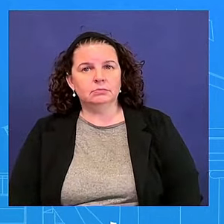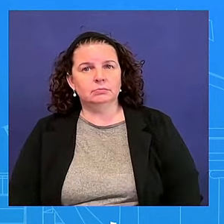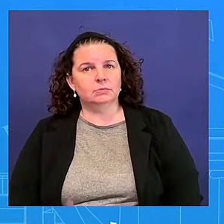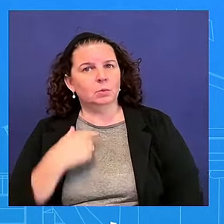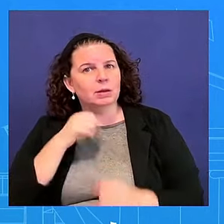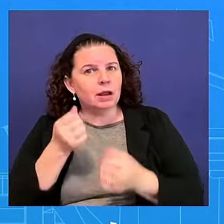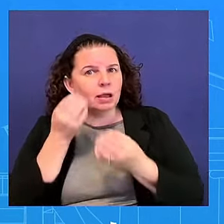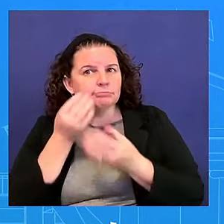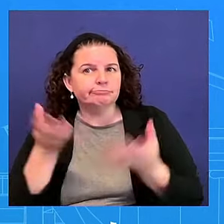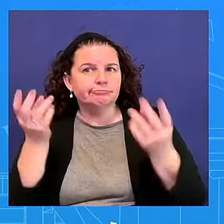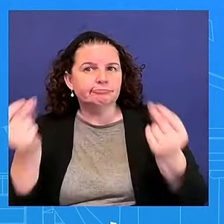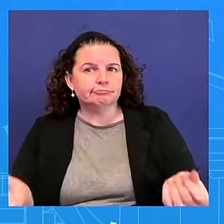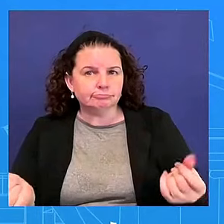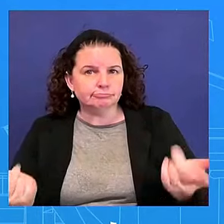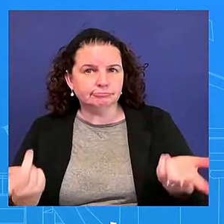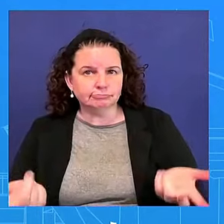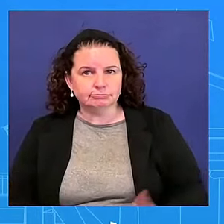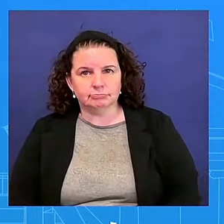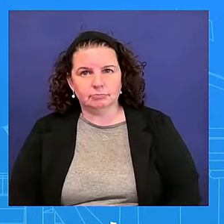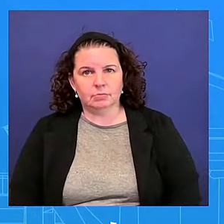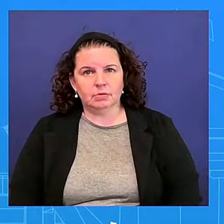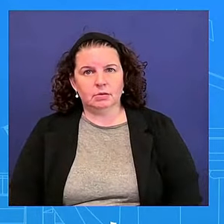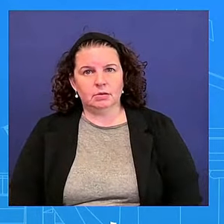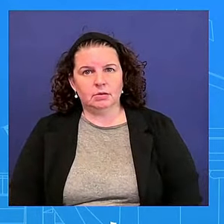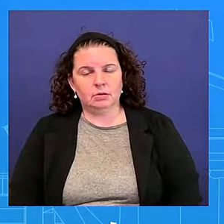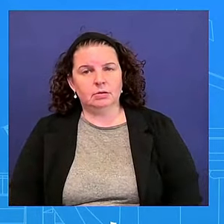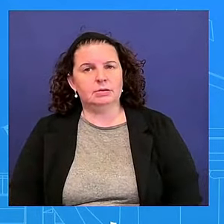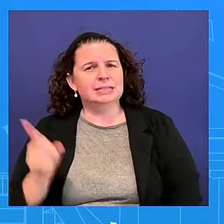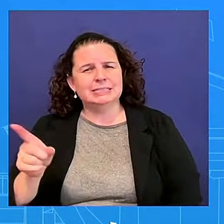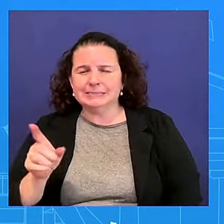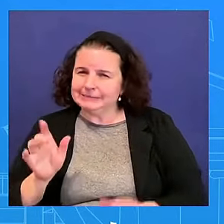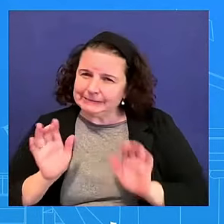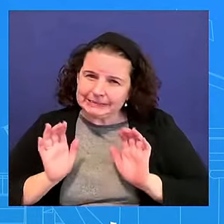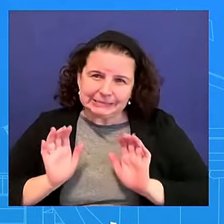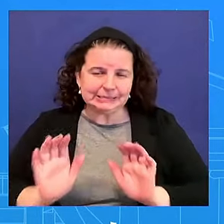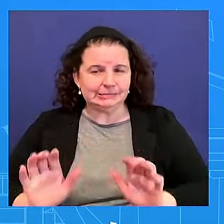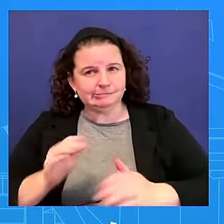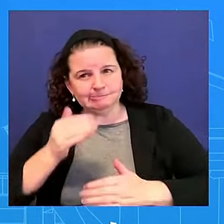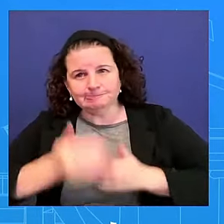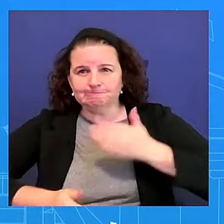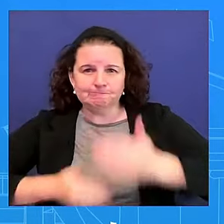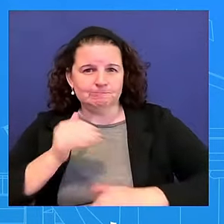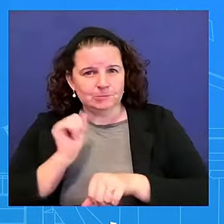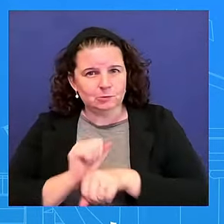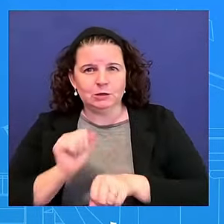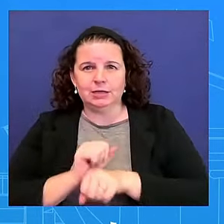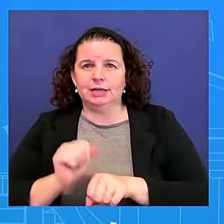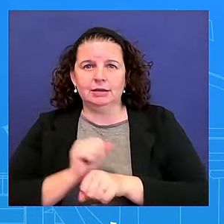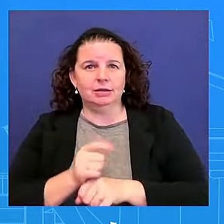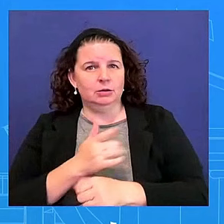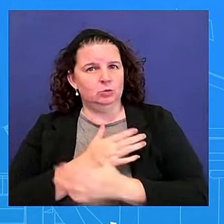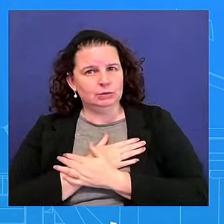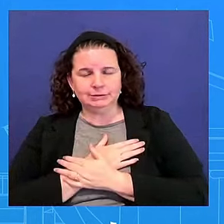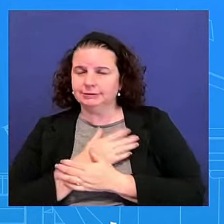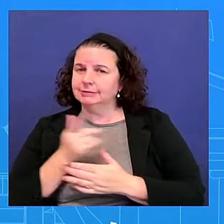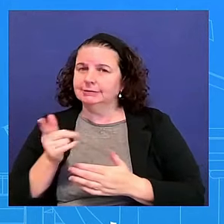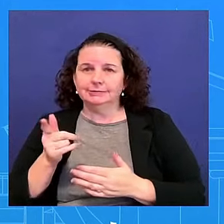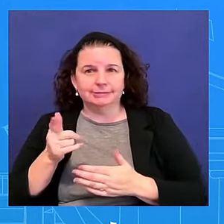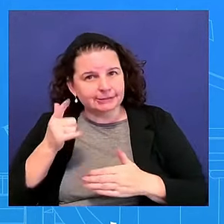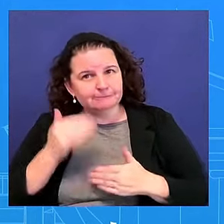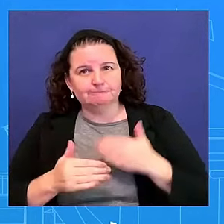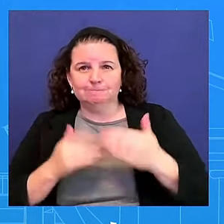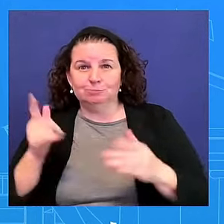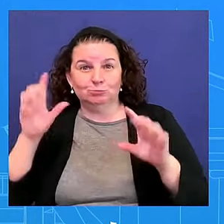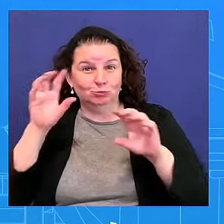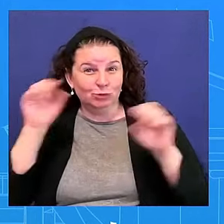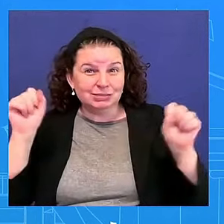forward, right? Many of us have colds, and we still push forward. He's the president of the United States. He understands how important it is to